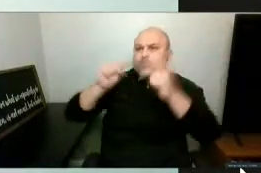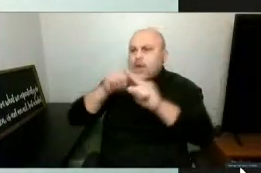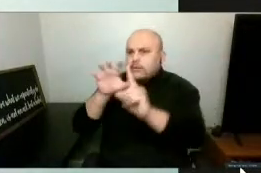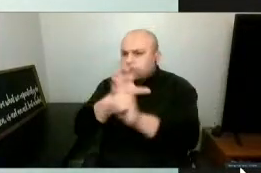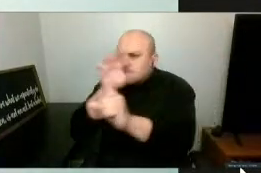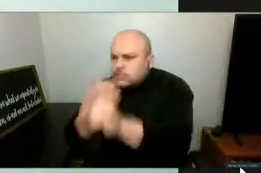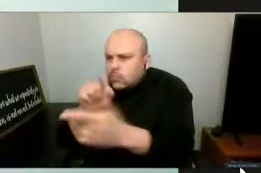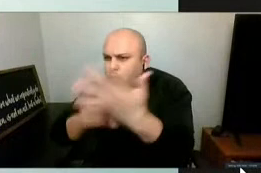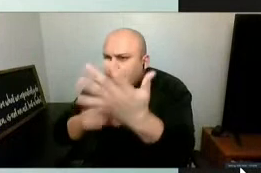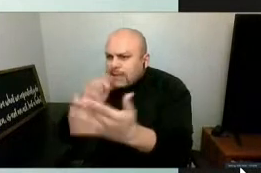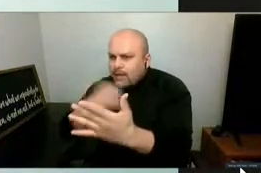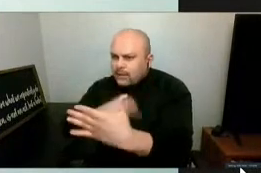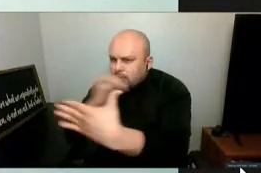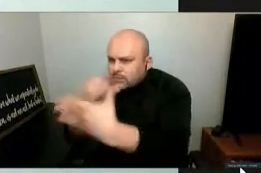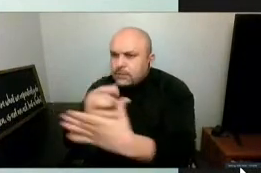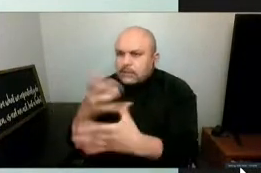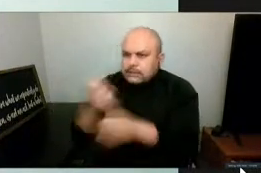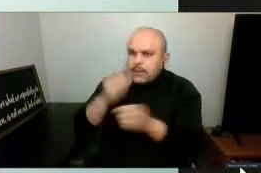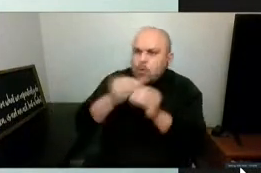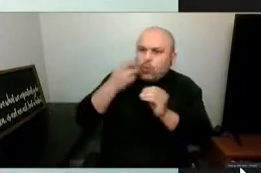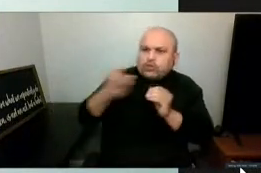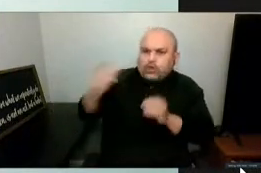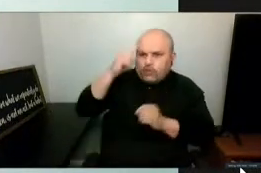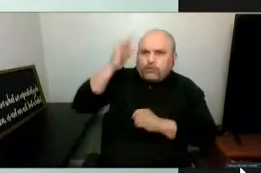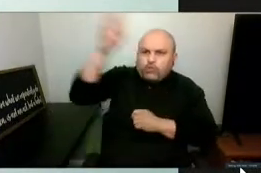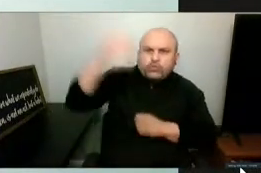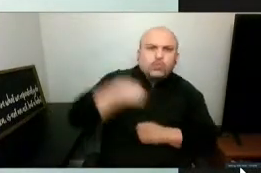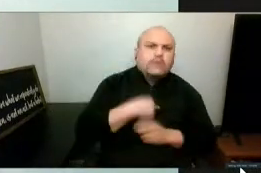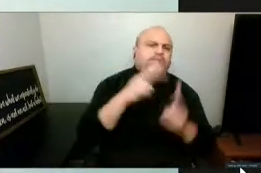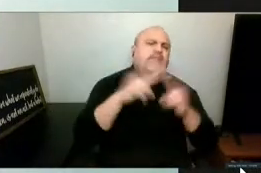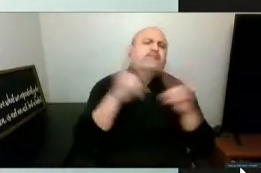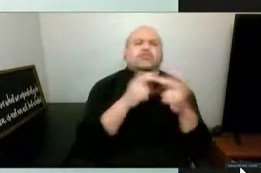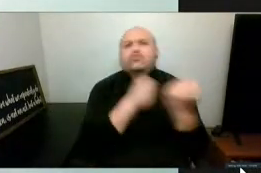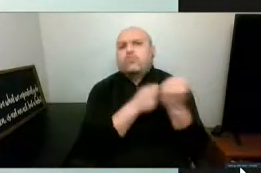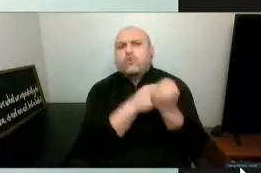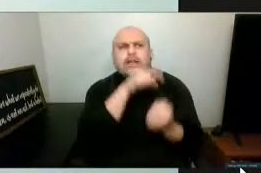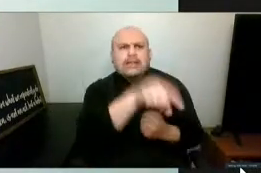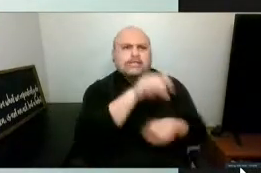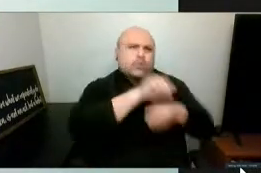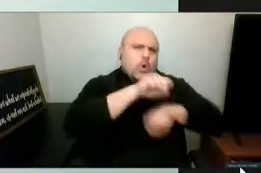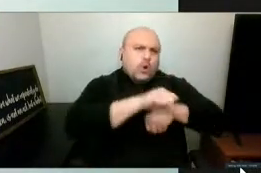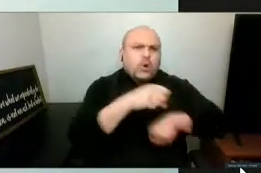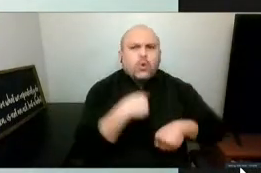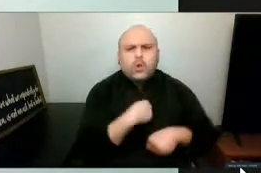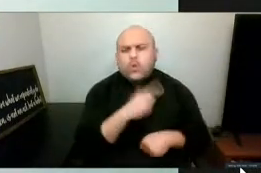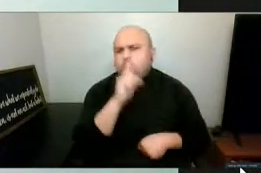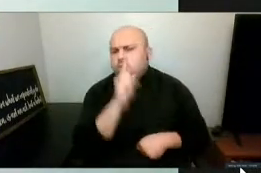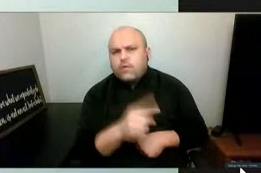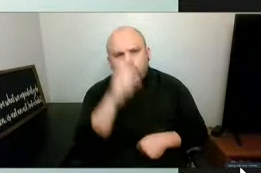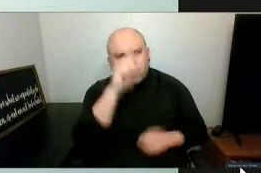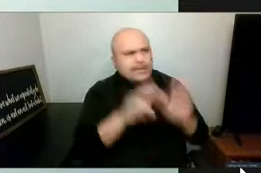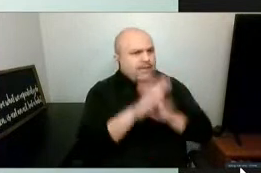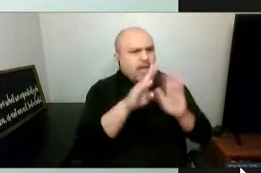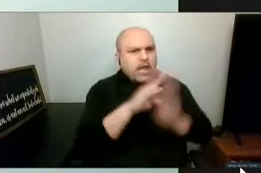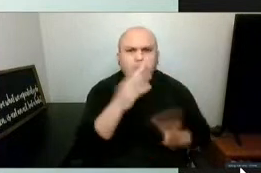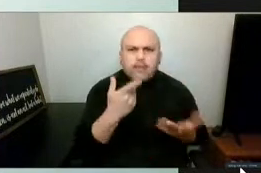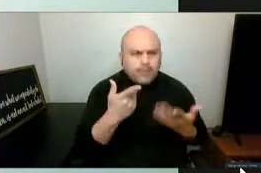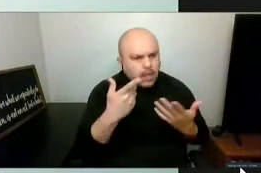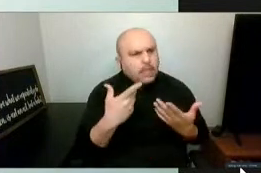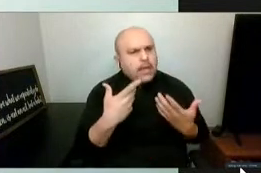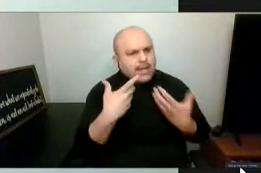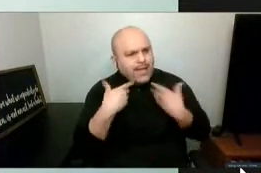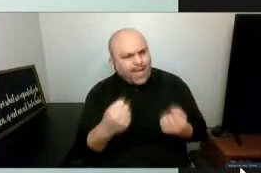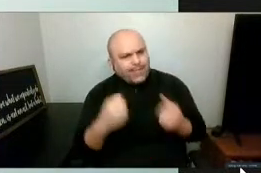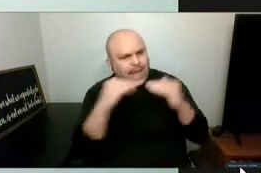resources in the future. So we are very supportive of this work. We are actually developing a health equity trust here in Connecticut to address